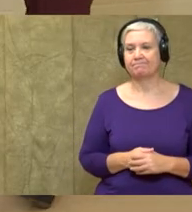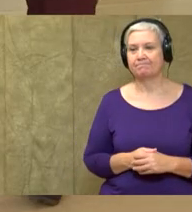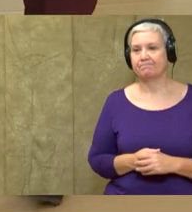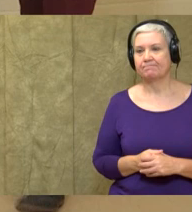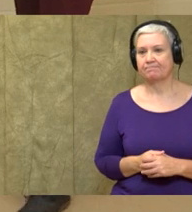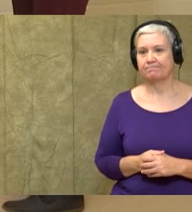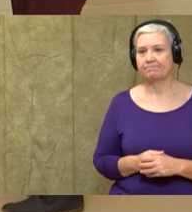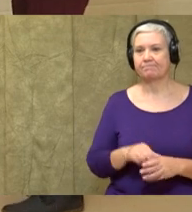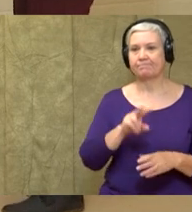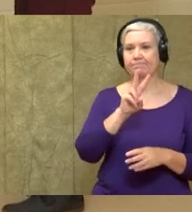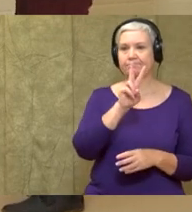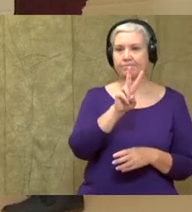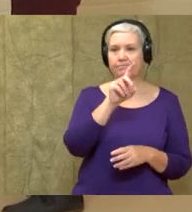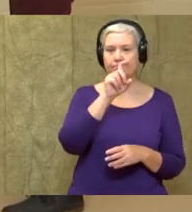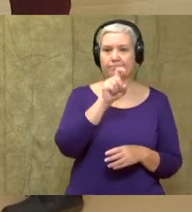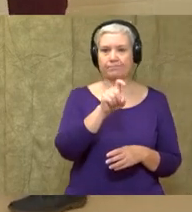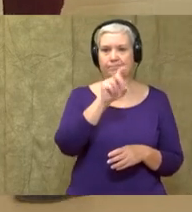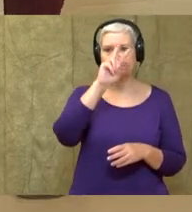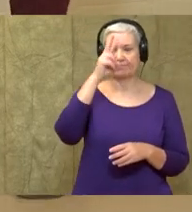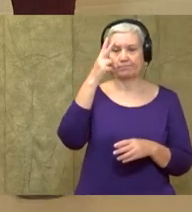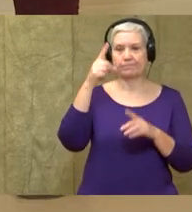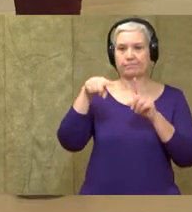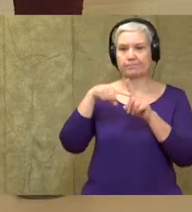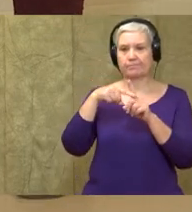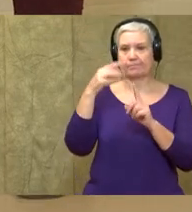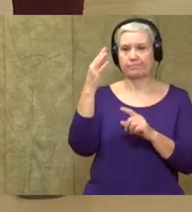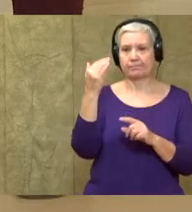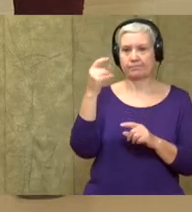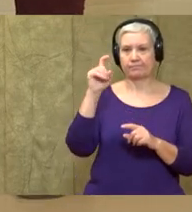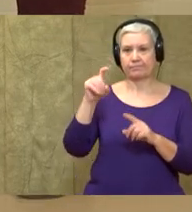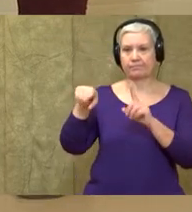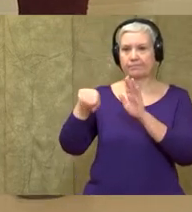that second one, the 2x squared plus 15x plus 7